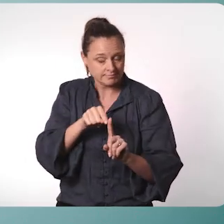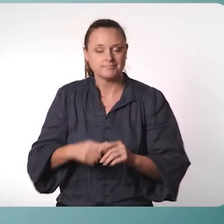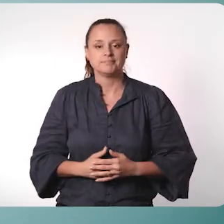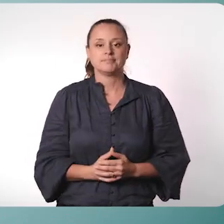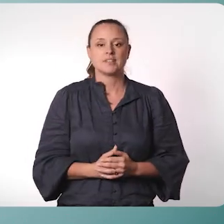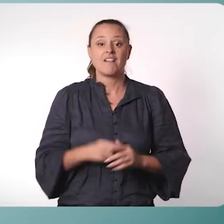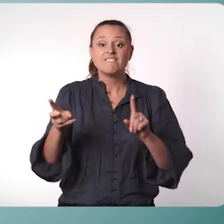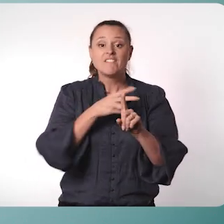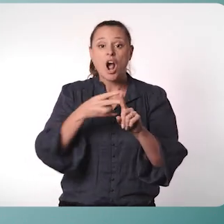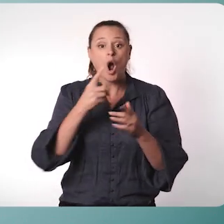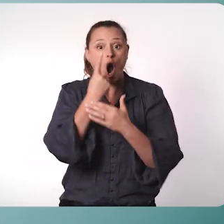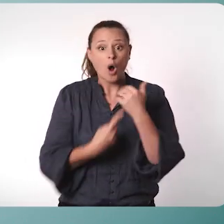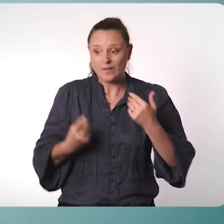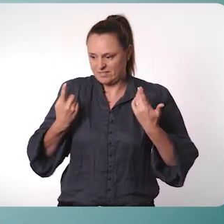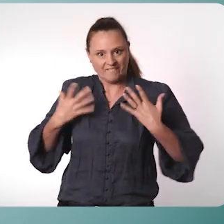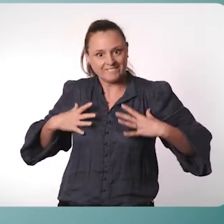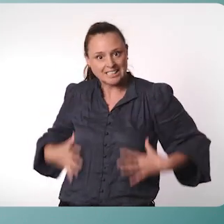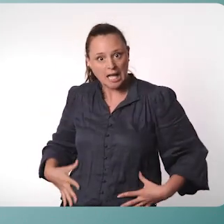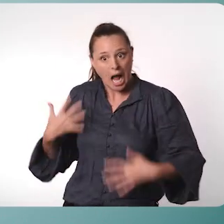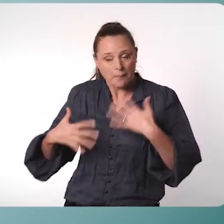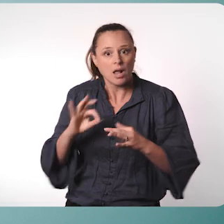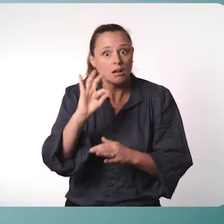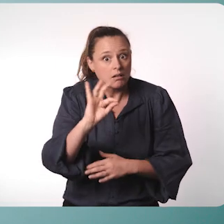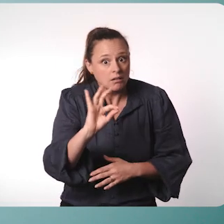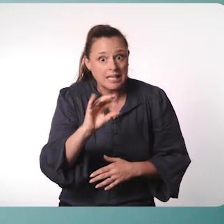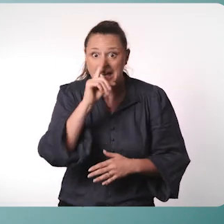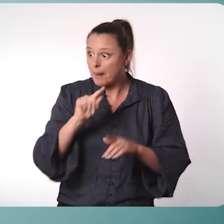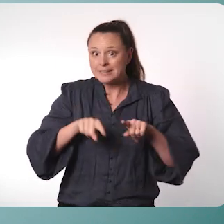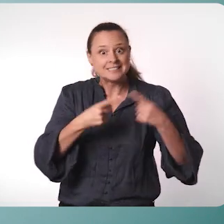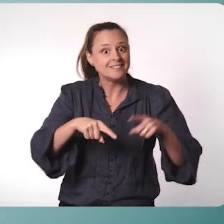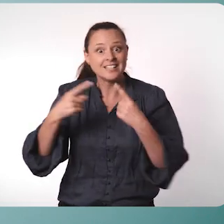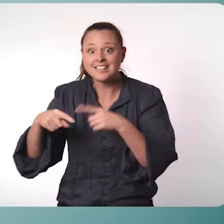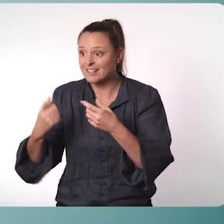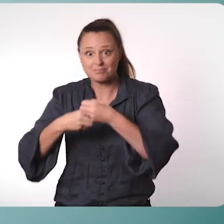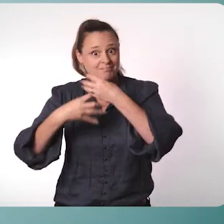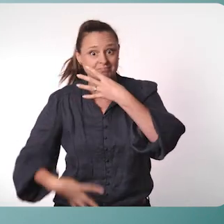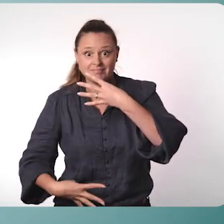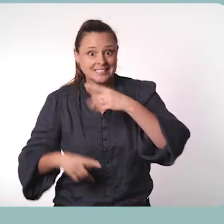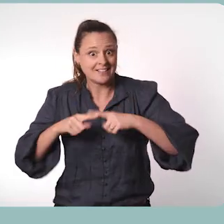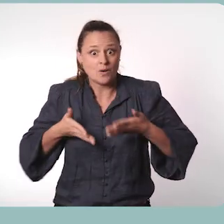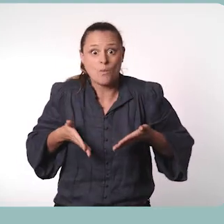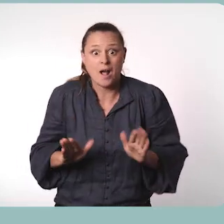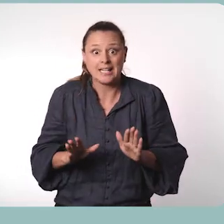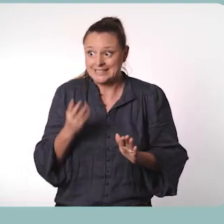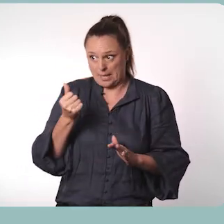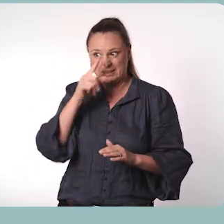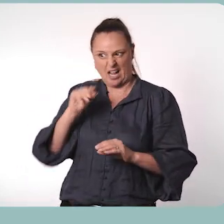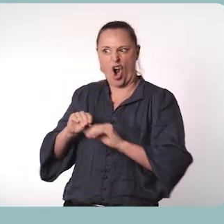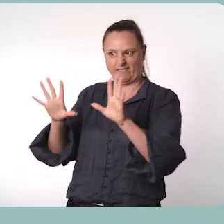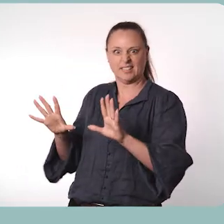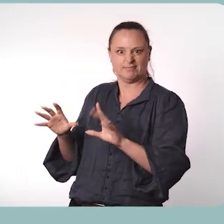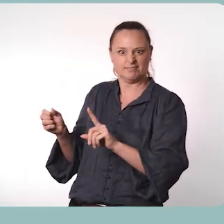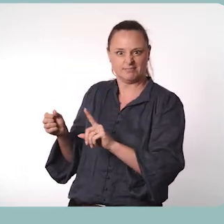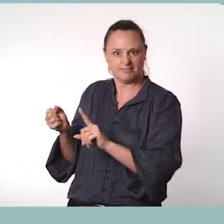Violence isn't just about physical harm. It can come in many forms and might not always be obvious. It includes things